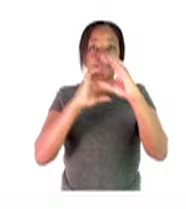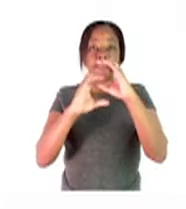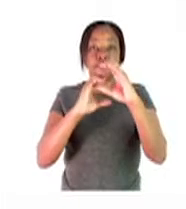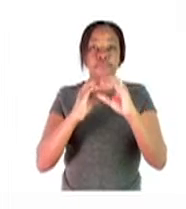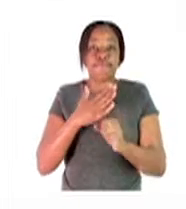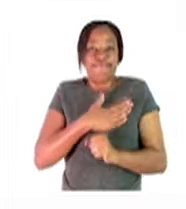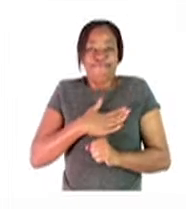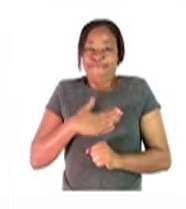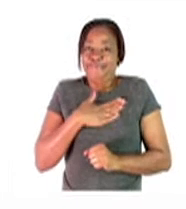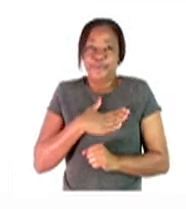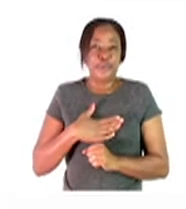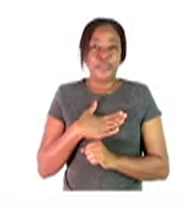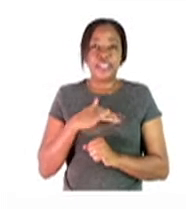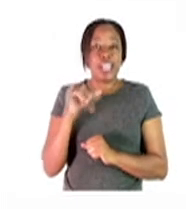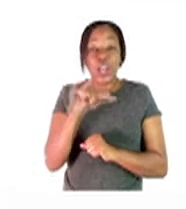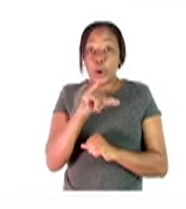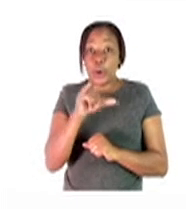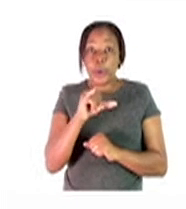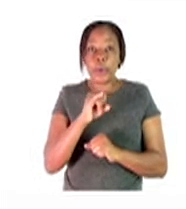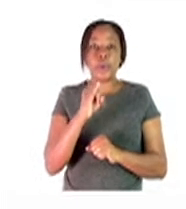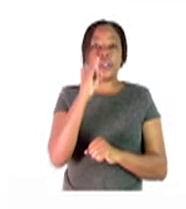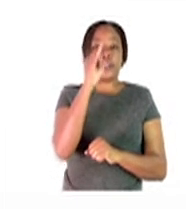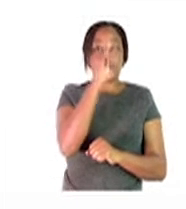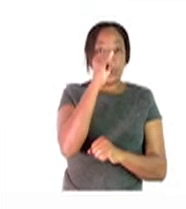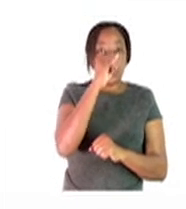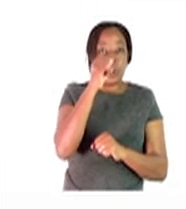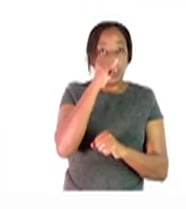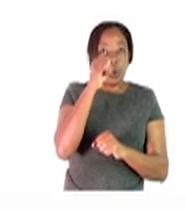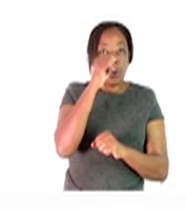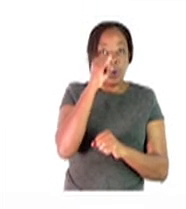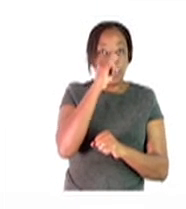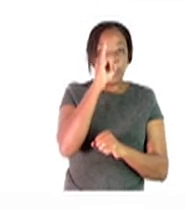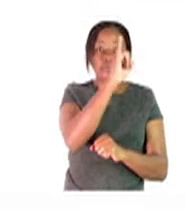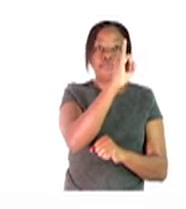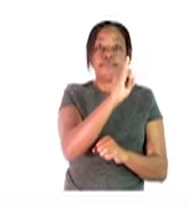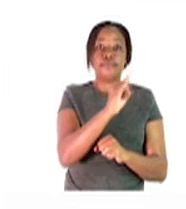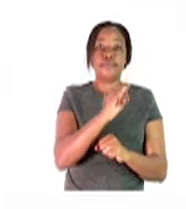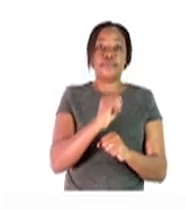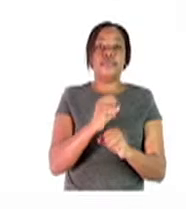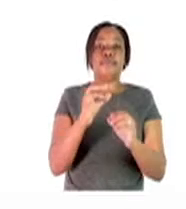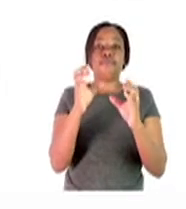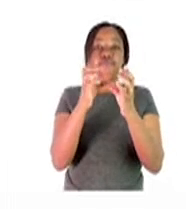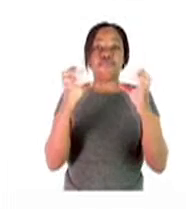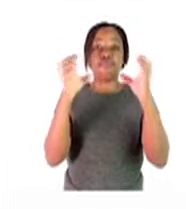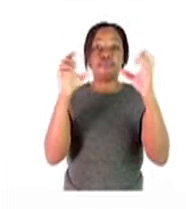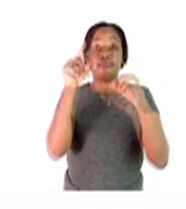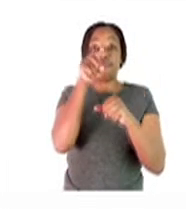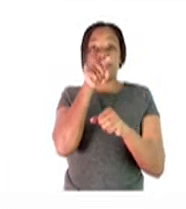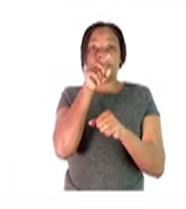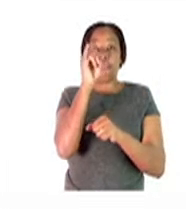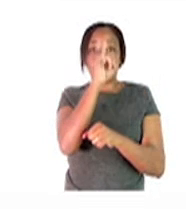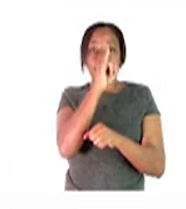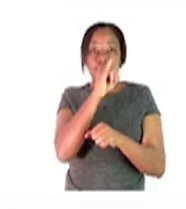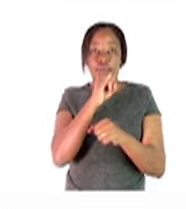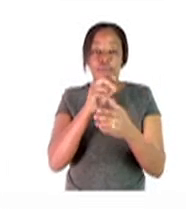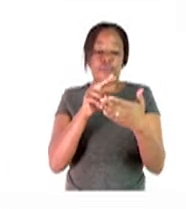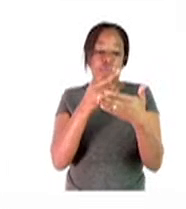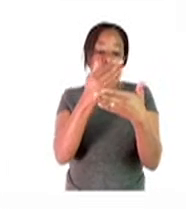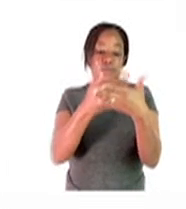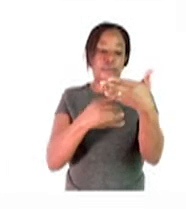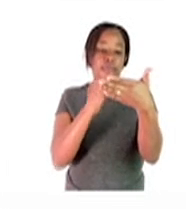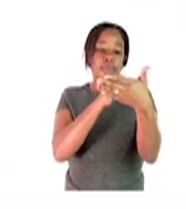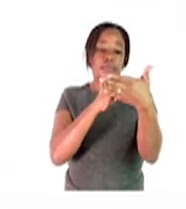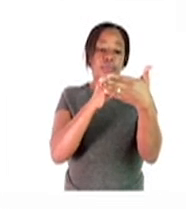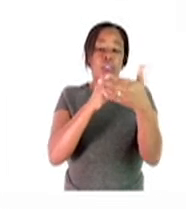Draw one in the clouds. You have the communication tools which are here under, which are